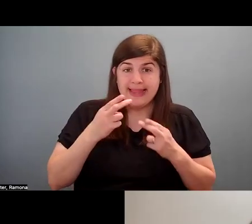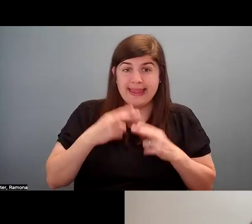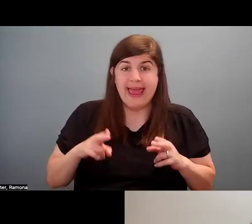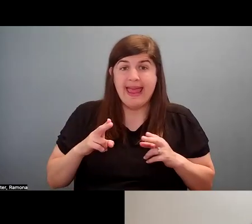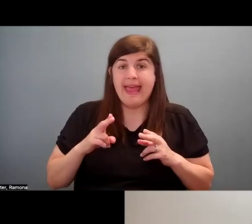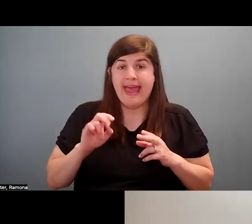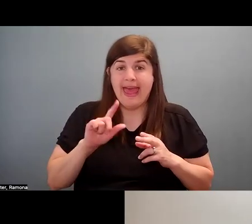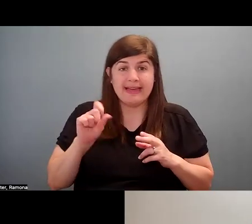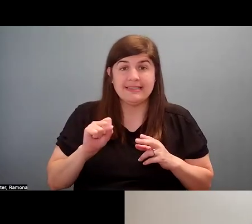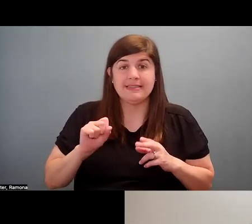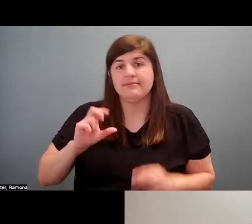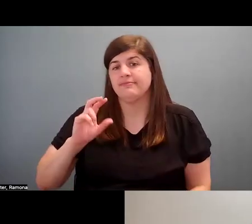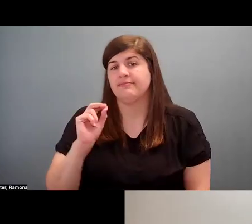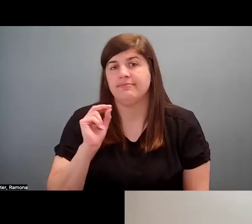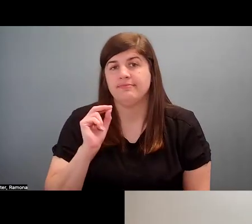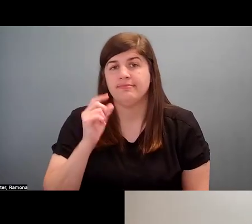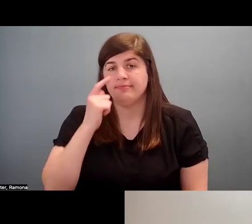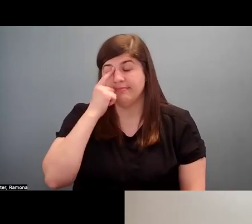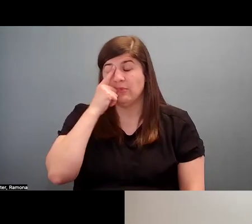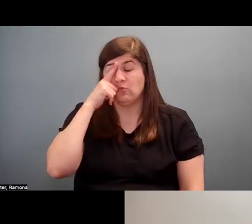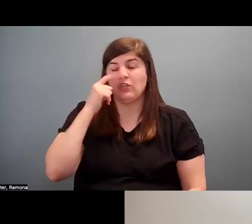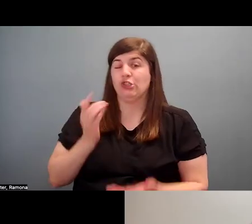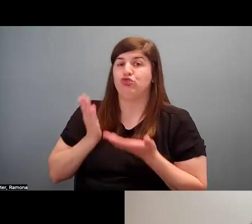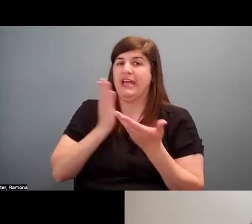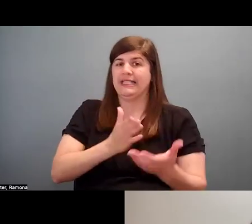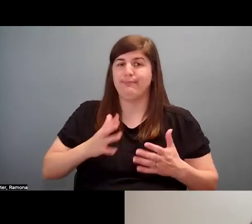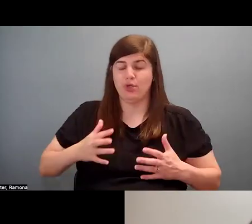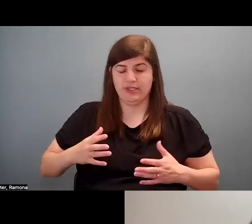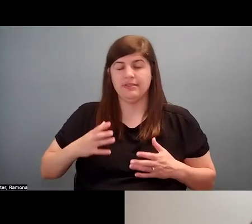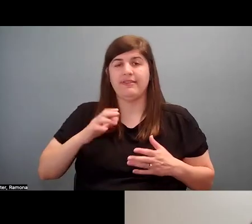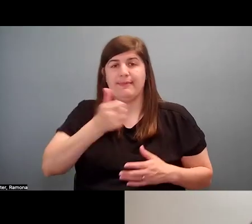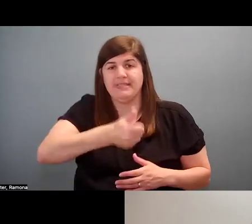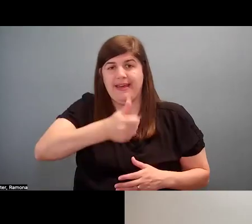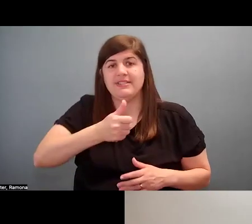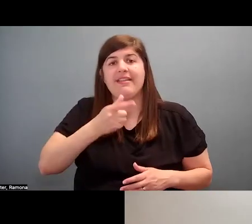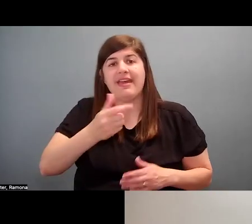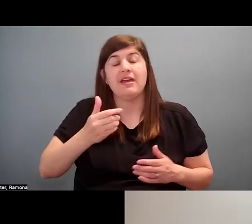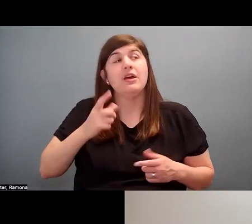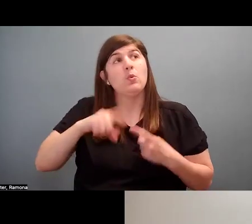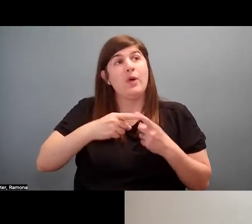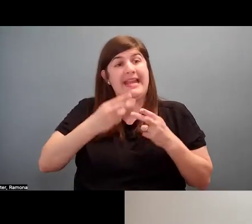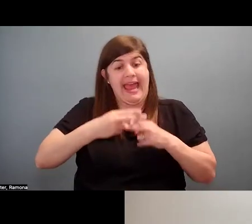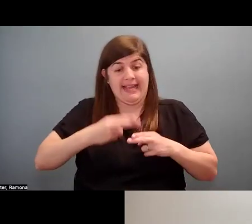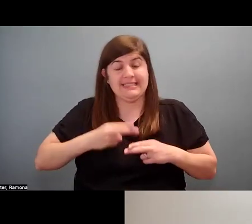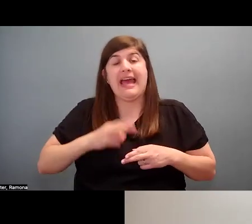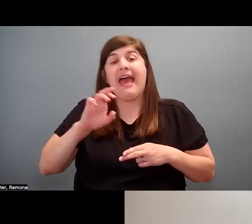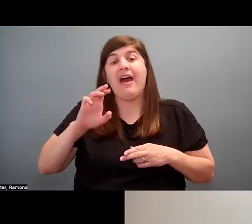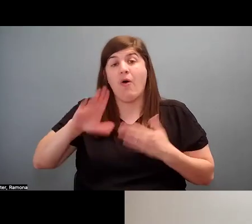don't lay eggs, but they transport them themselves. Yeah. Shrimp have, when they have eggs, they have their